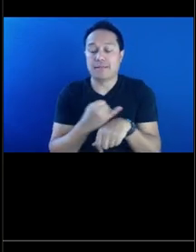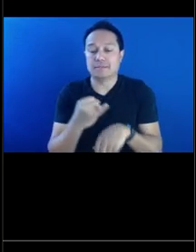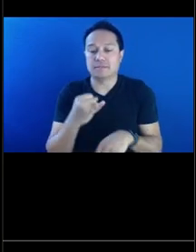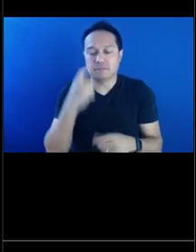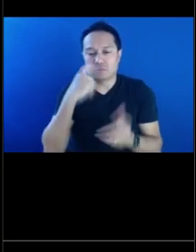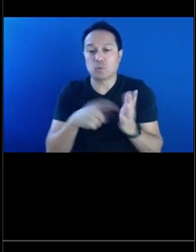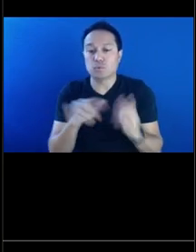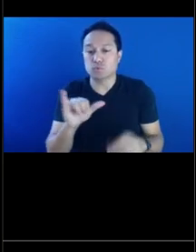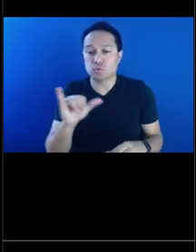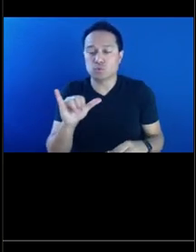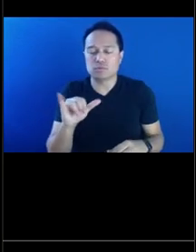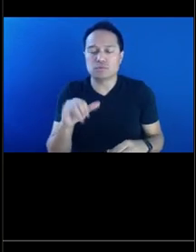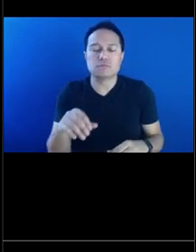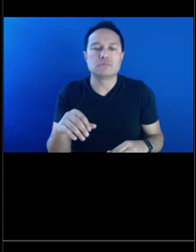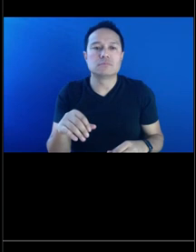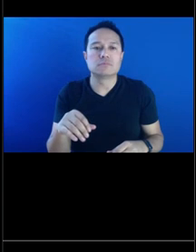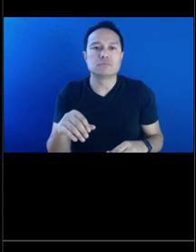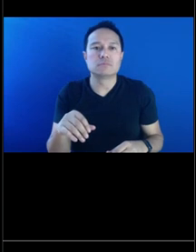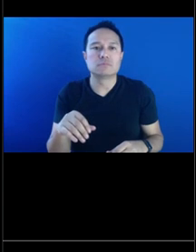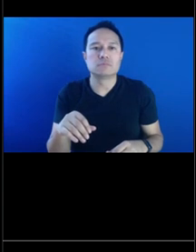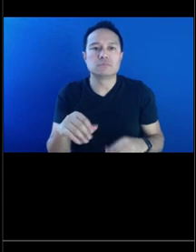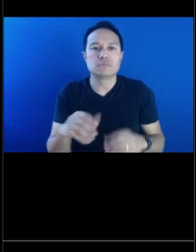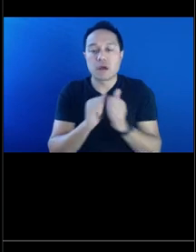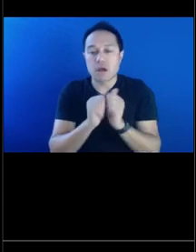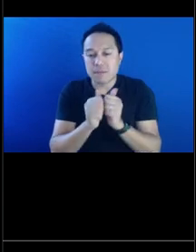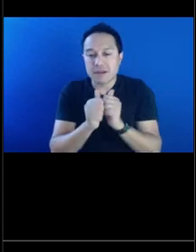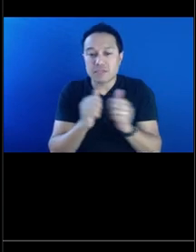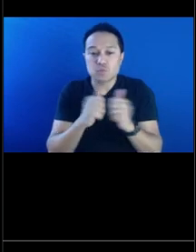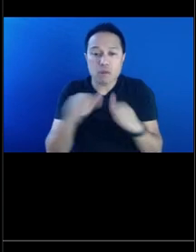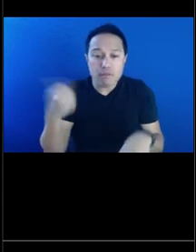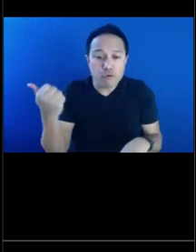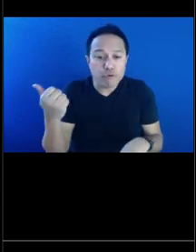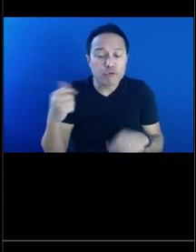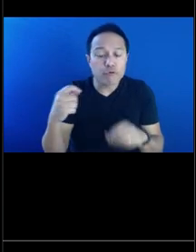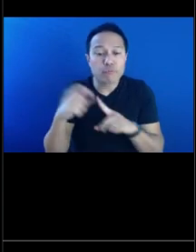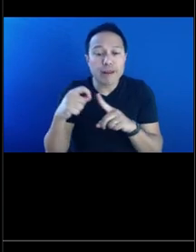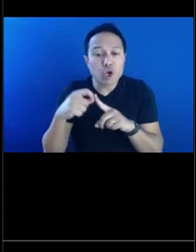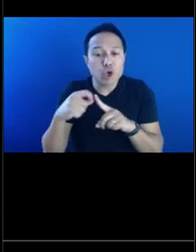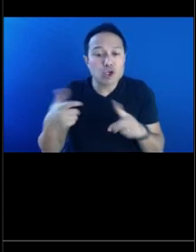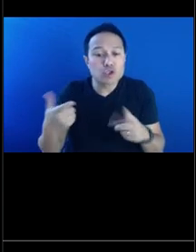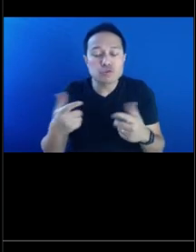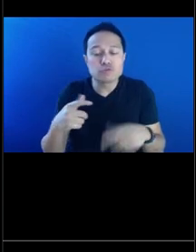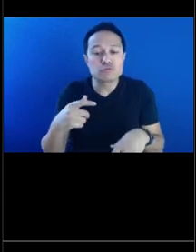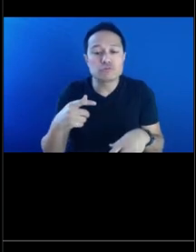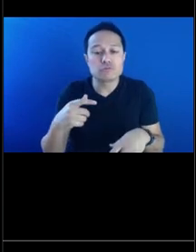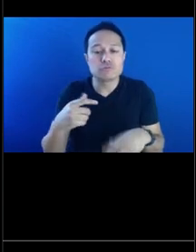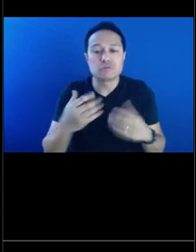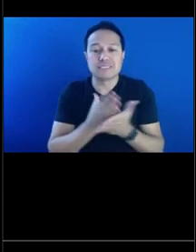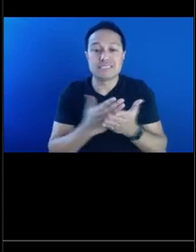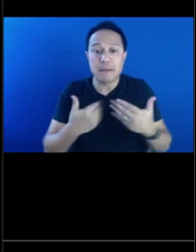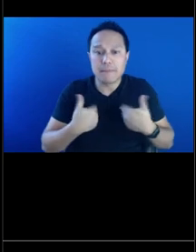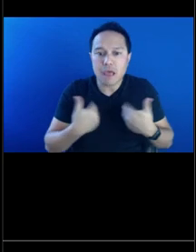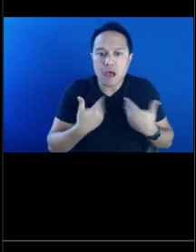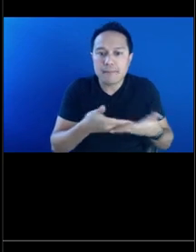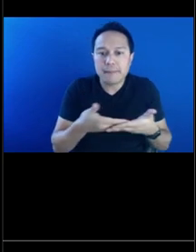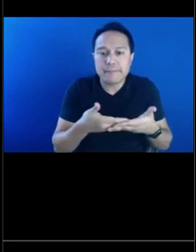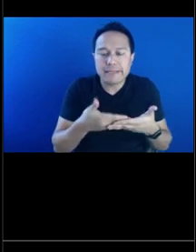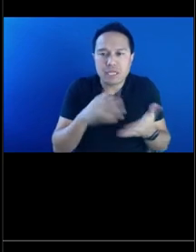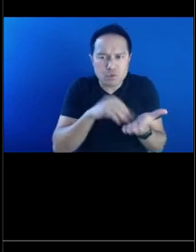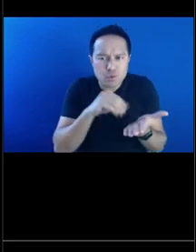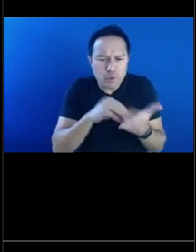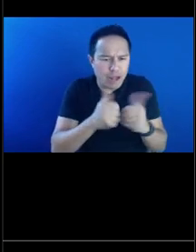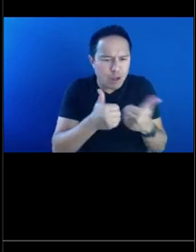due to competition with a number of other predators, other seals, some of the young seals that are just kind of learning to feed themselves don't